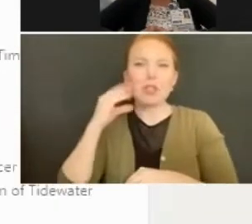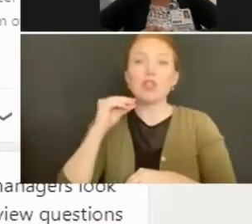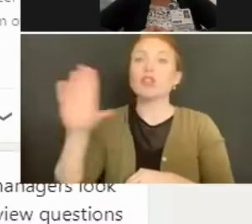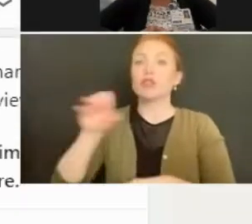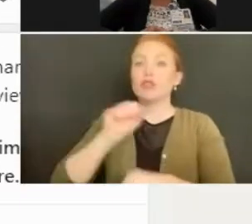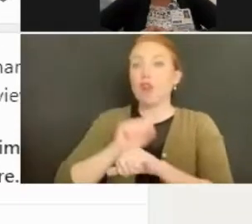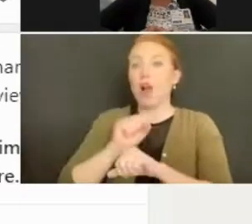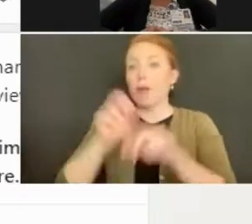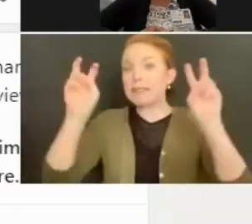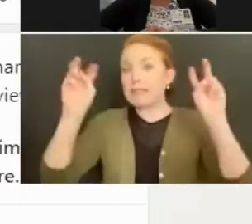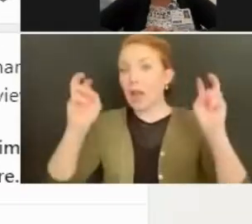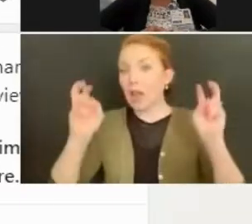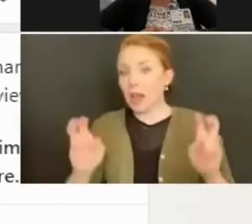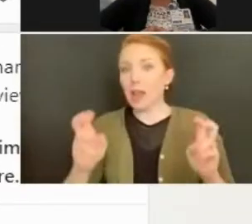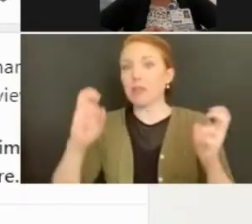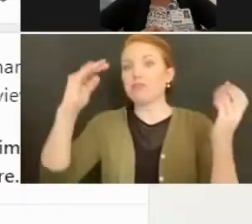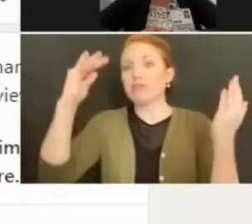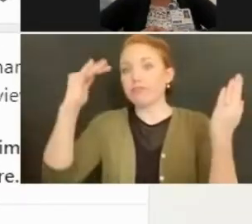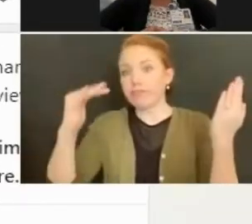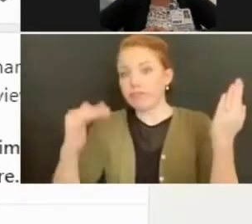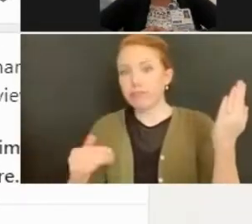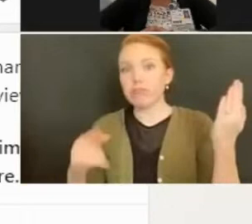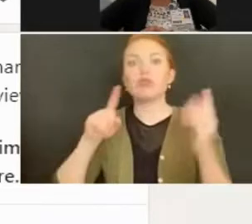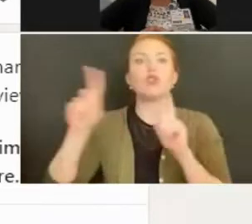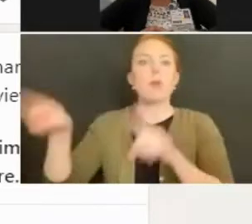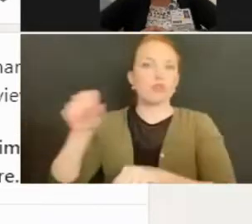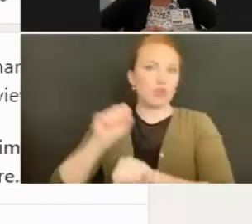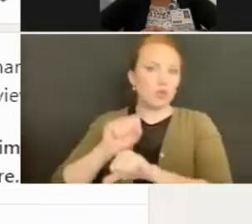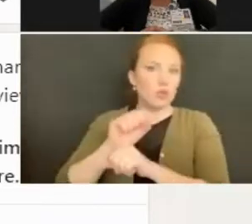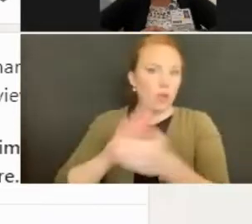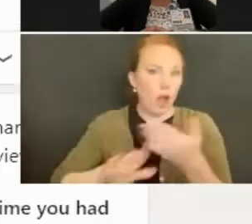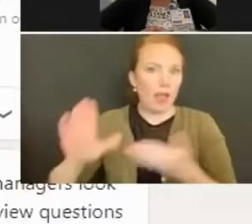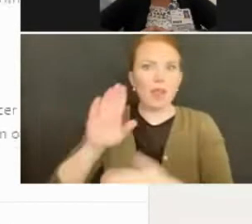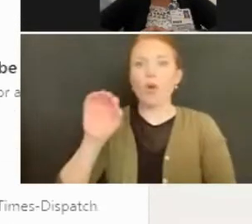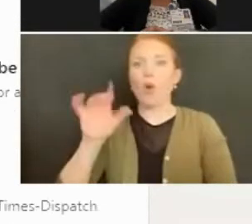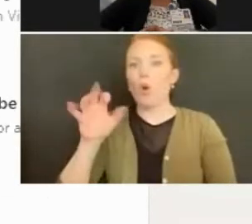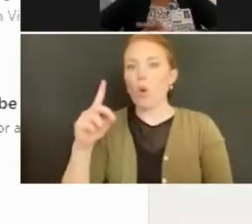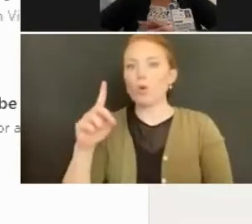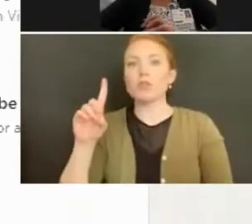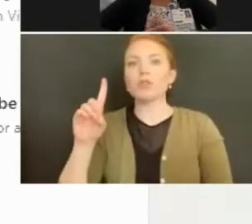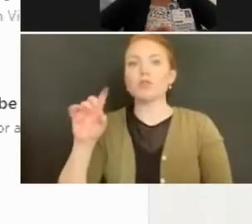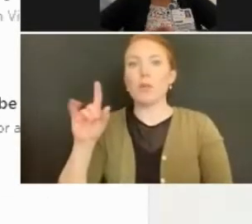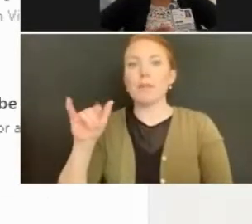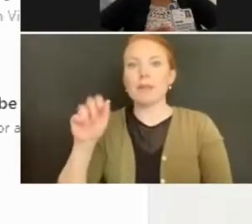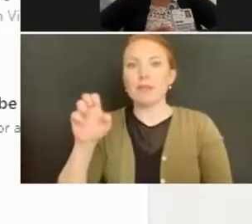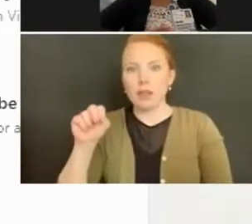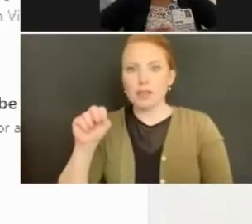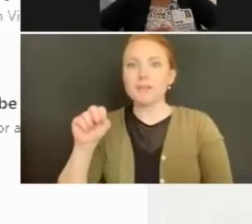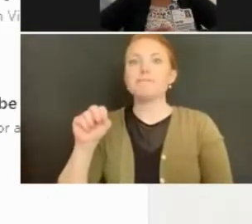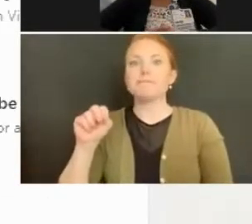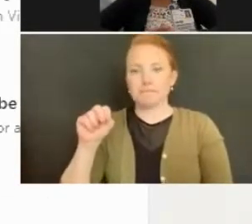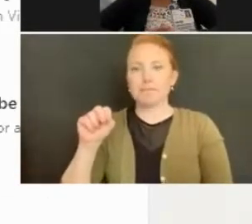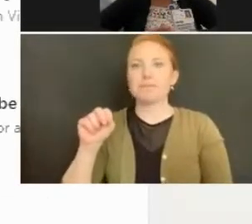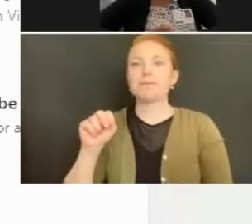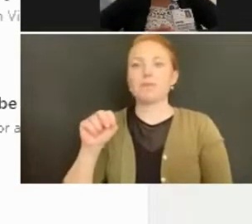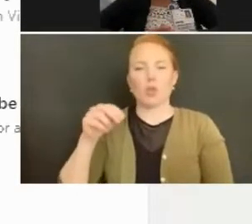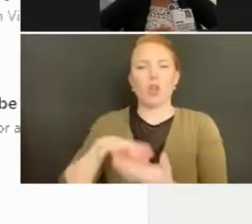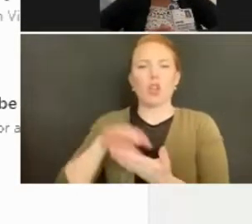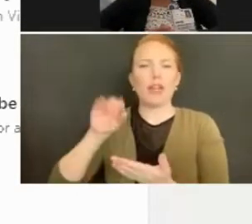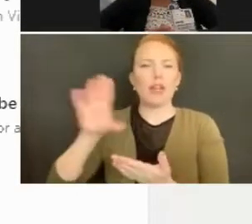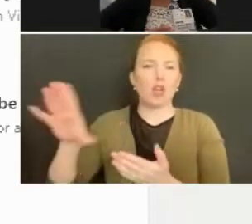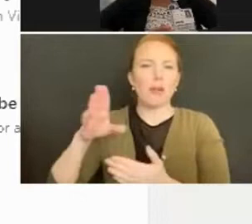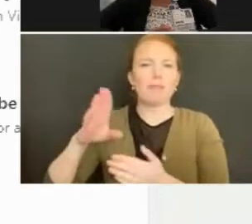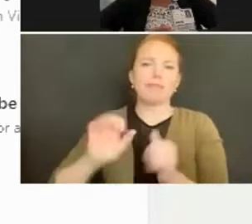can see that she went to school at Old Dominion. So we're learning about her backstory. And I also went to